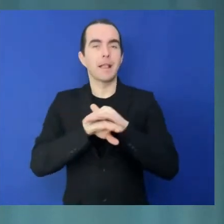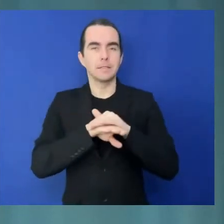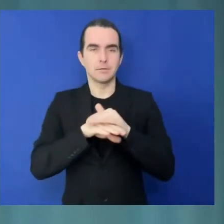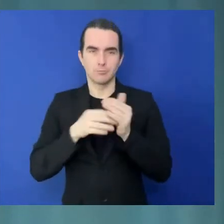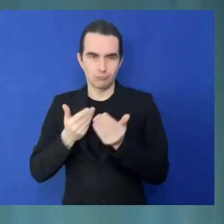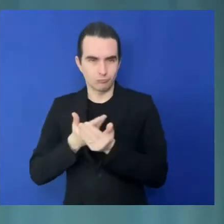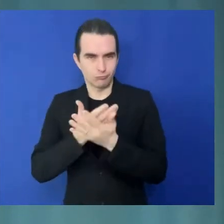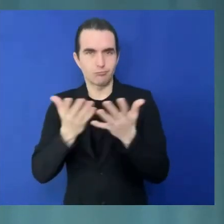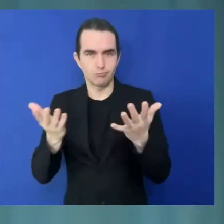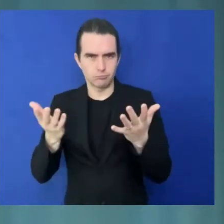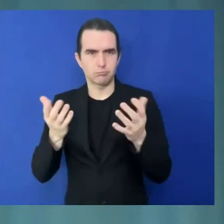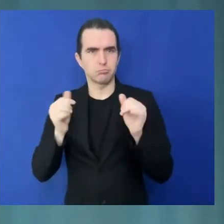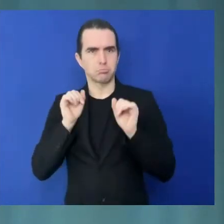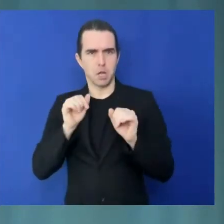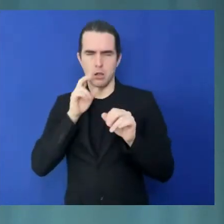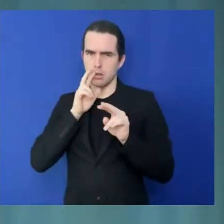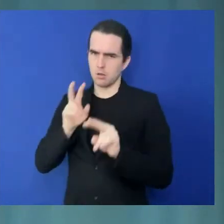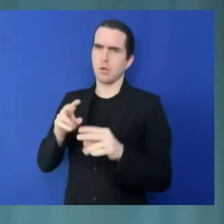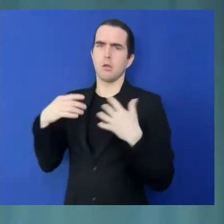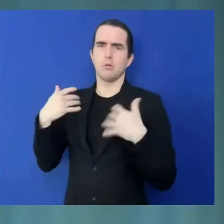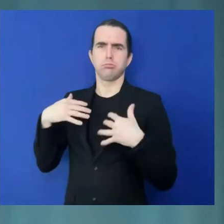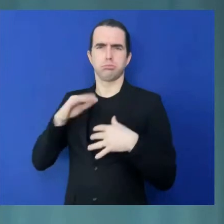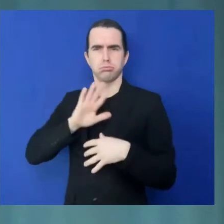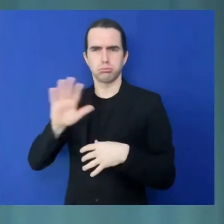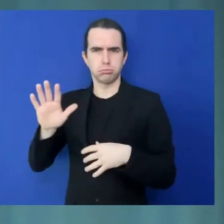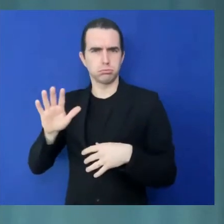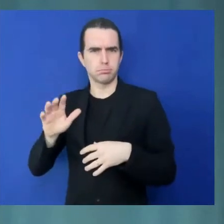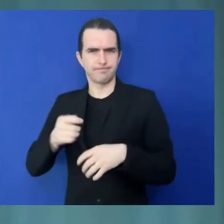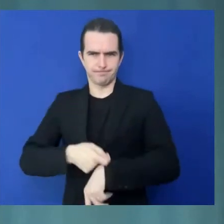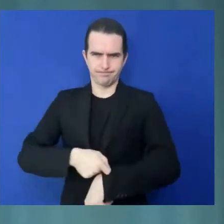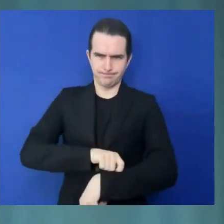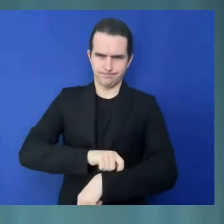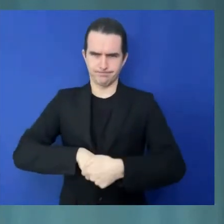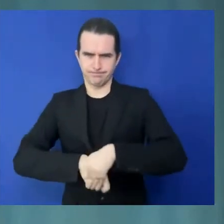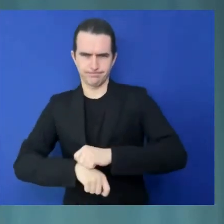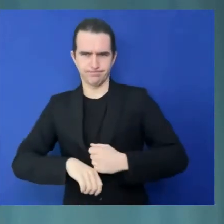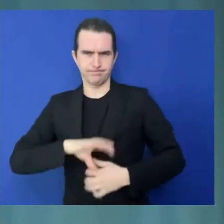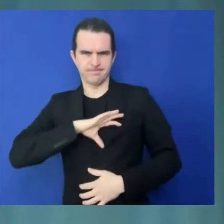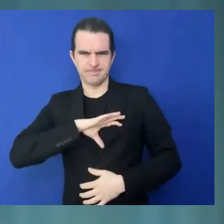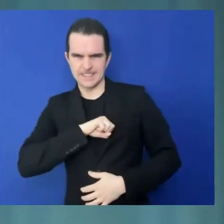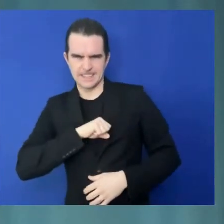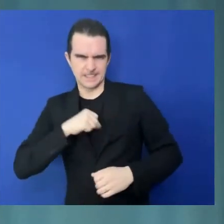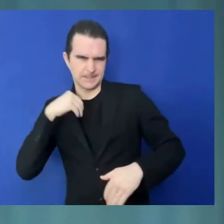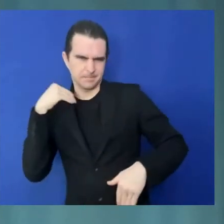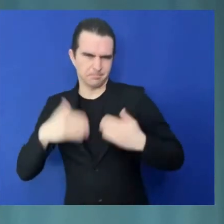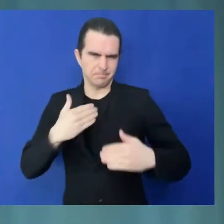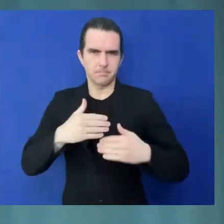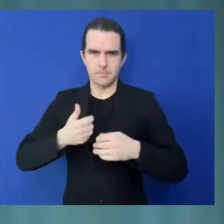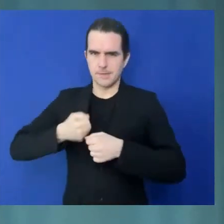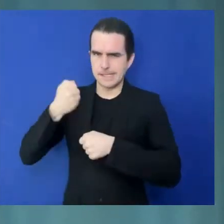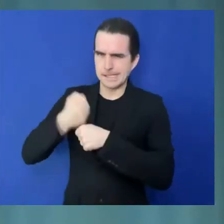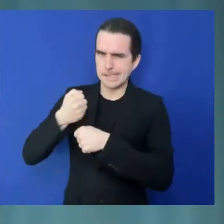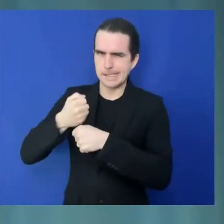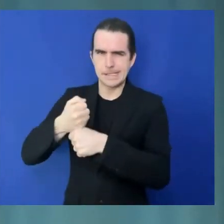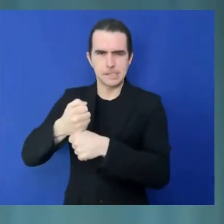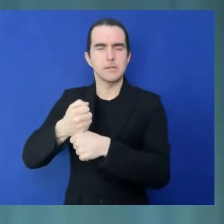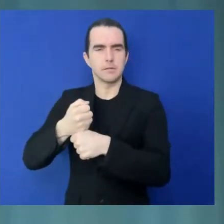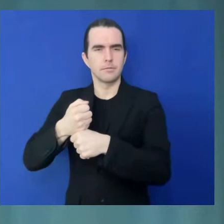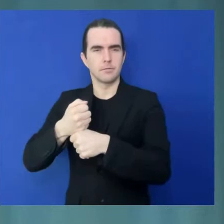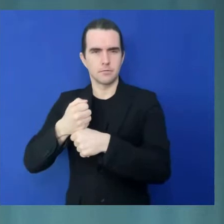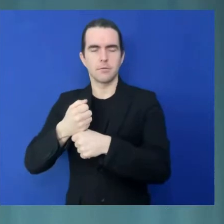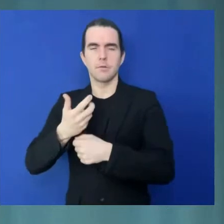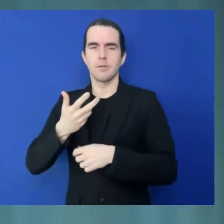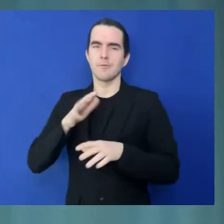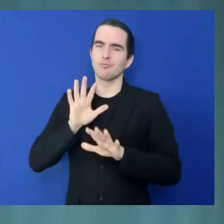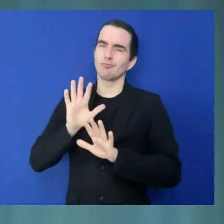this conference also features some world premieres. Among others, we will formally